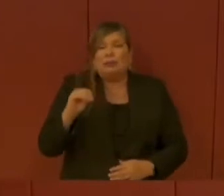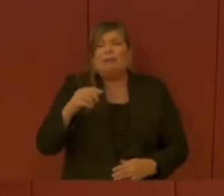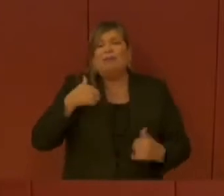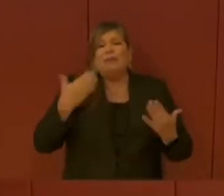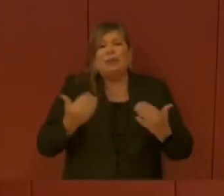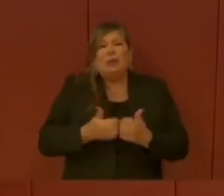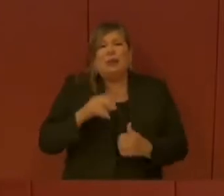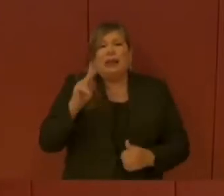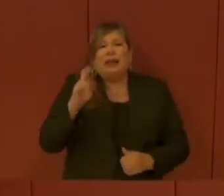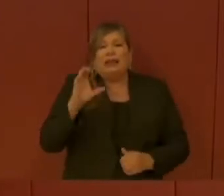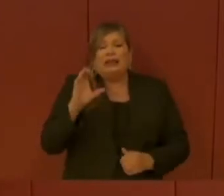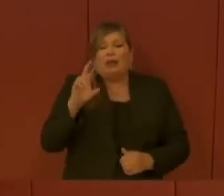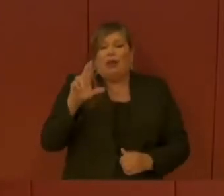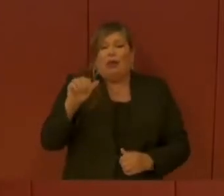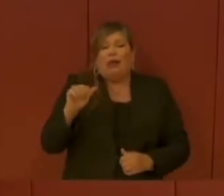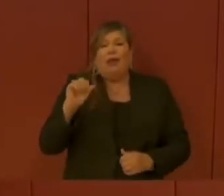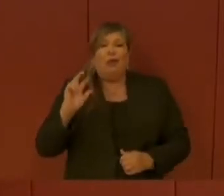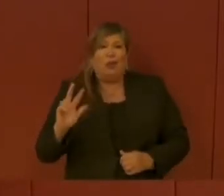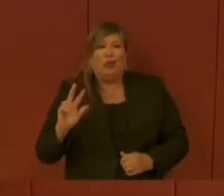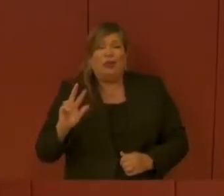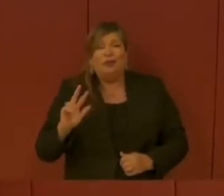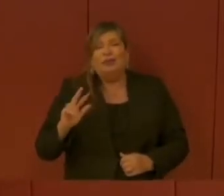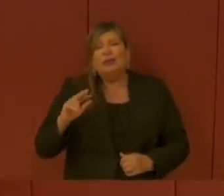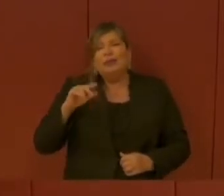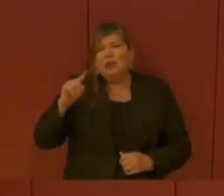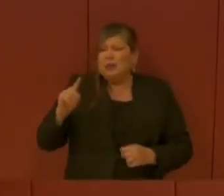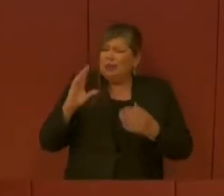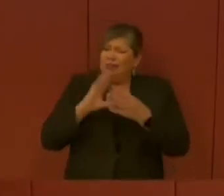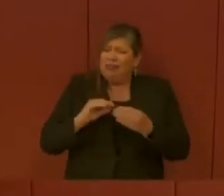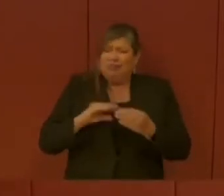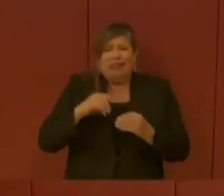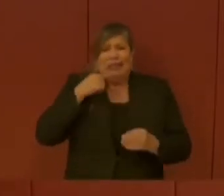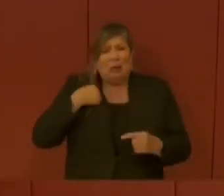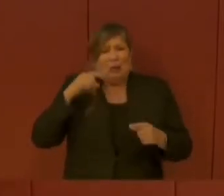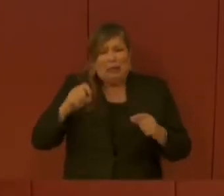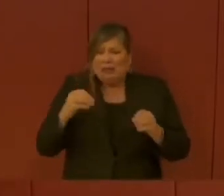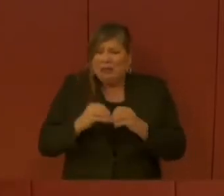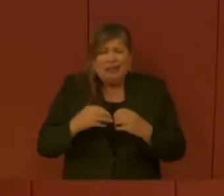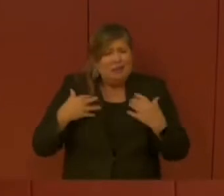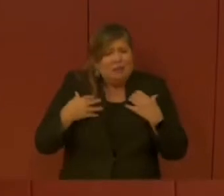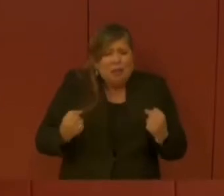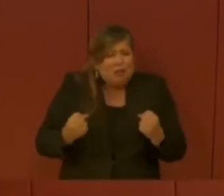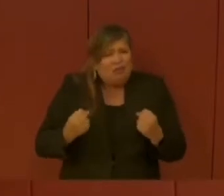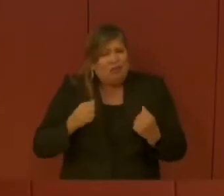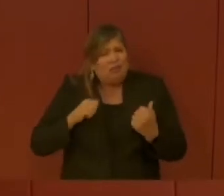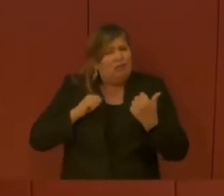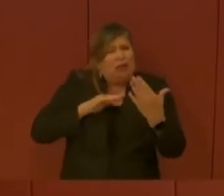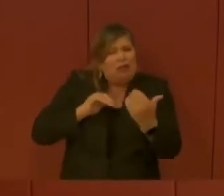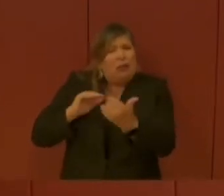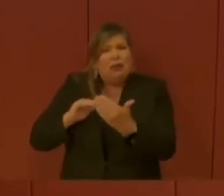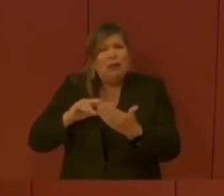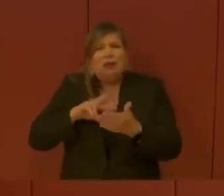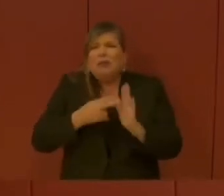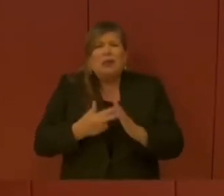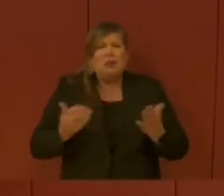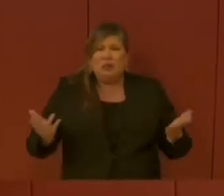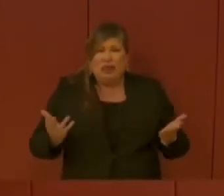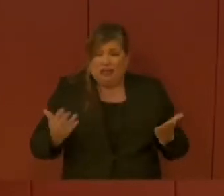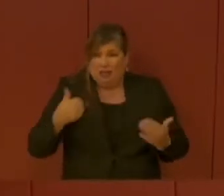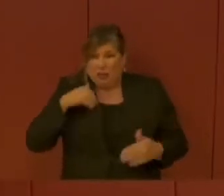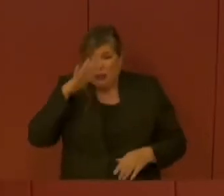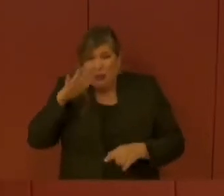saying that we have to be bolder, we have to be bigger. What exactly does that mean? Does that mean we're going to be training more people